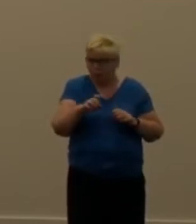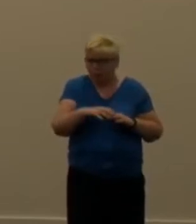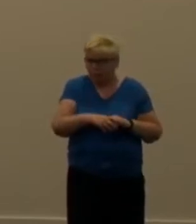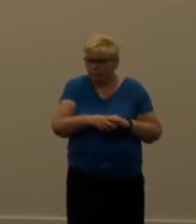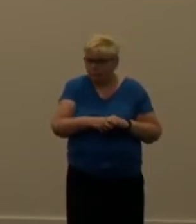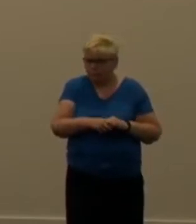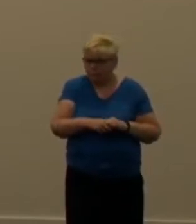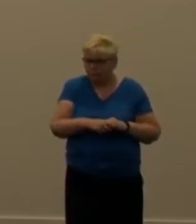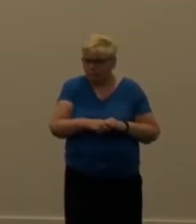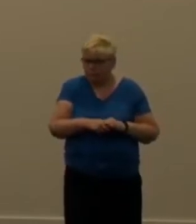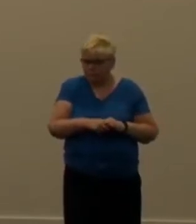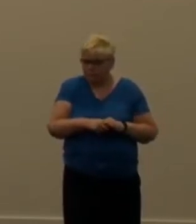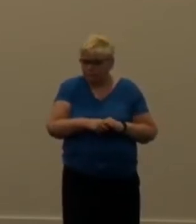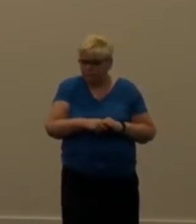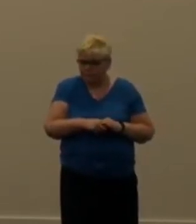me just open it again,